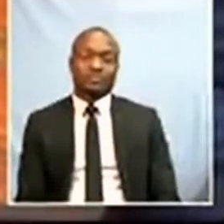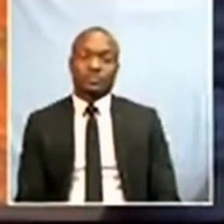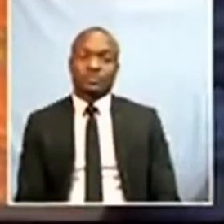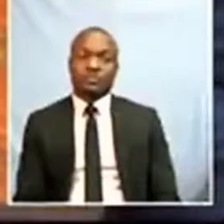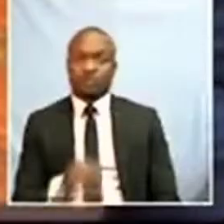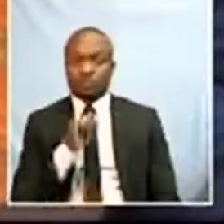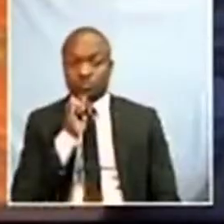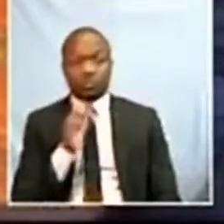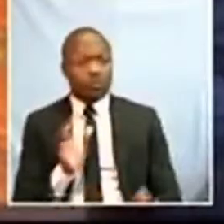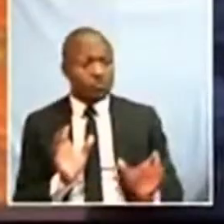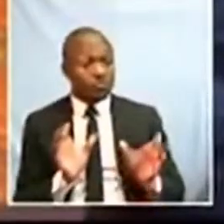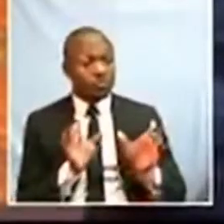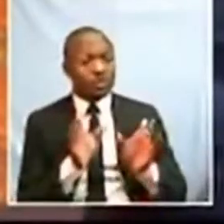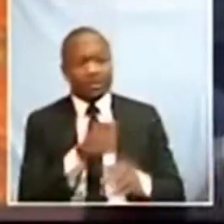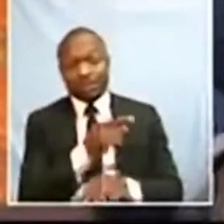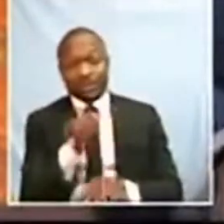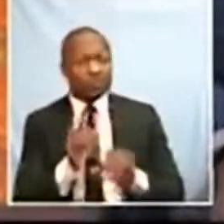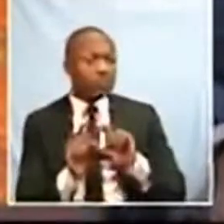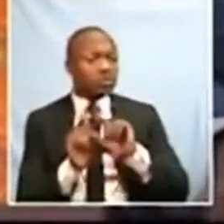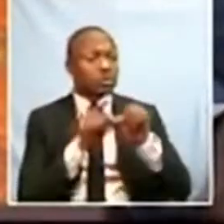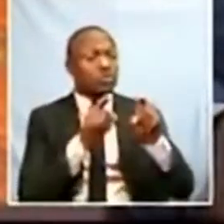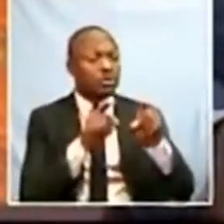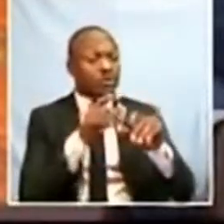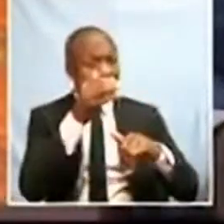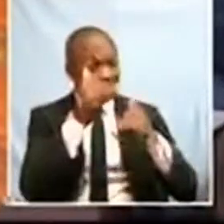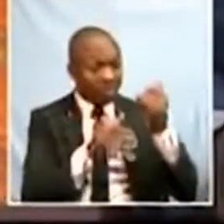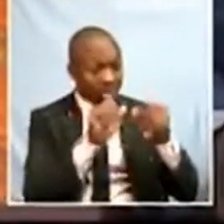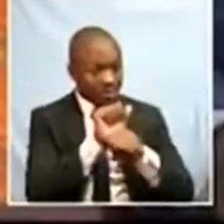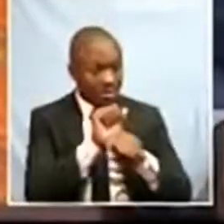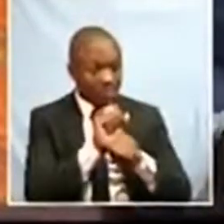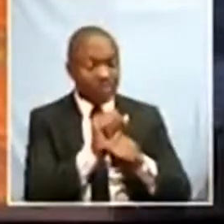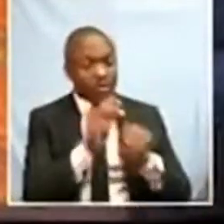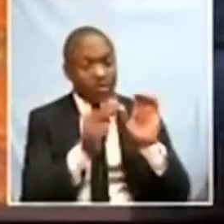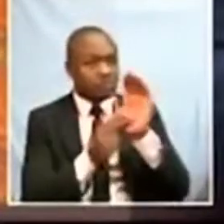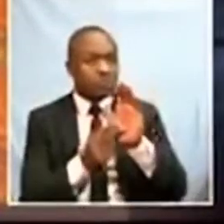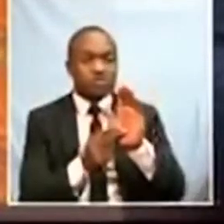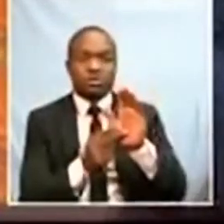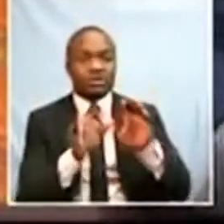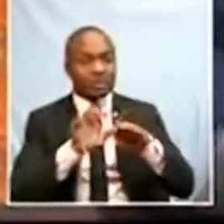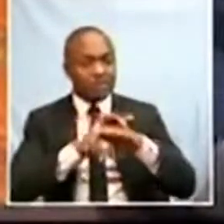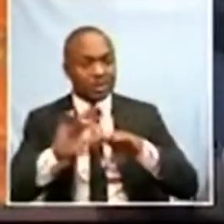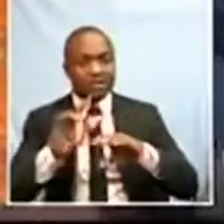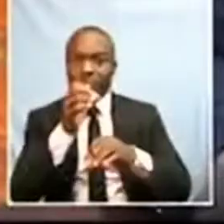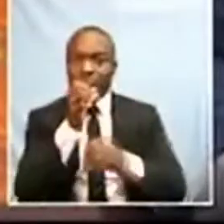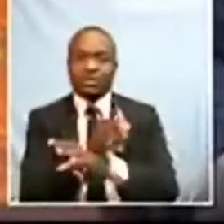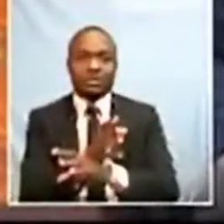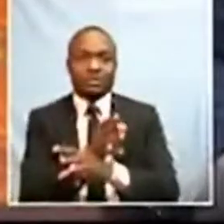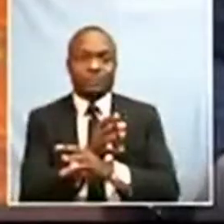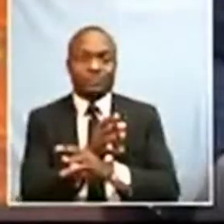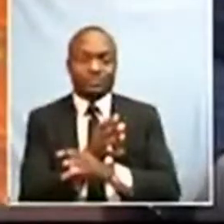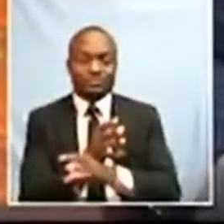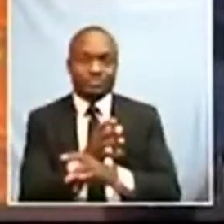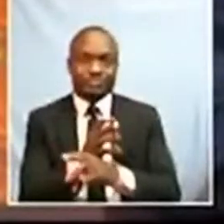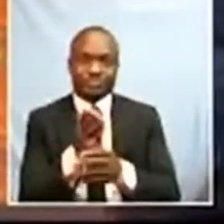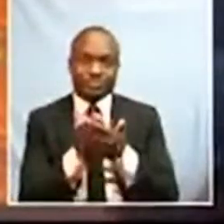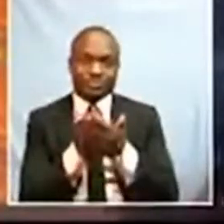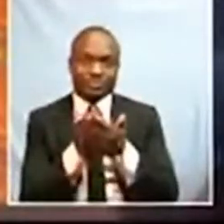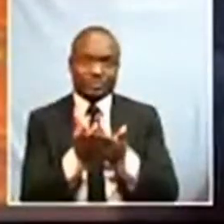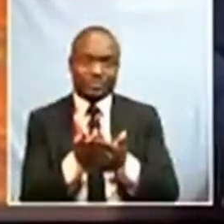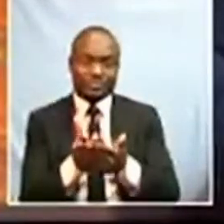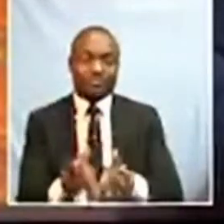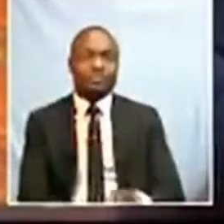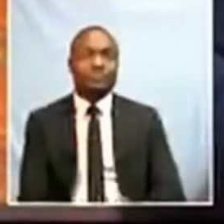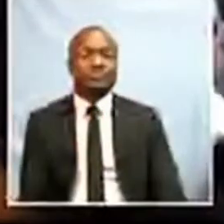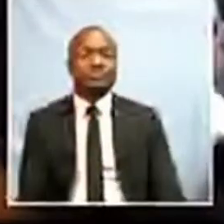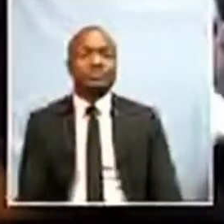not force them really to go back on site because they expressed unwillingness to continue working on the projects I submit.